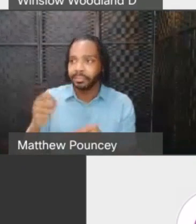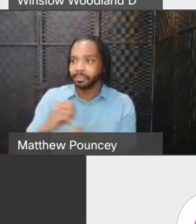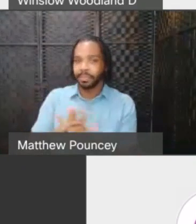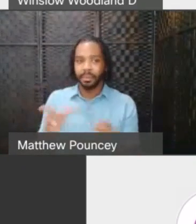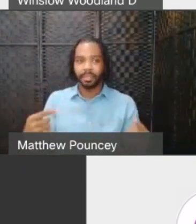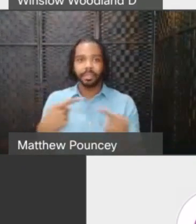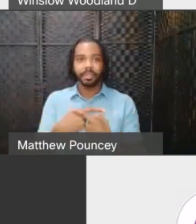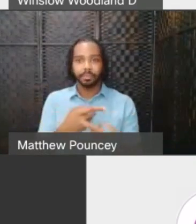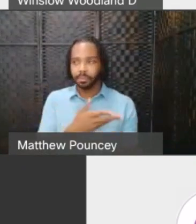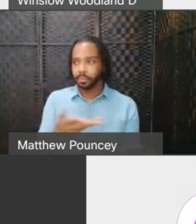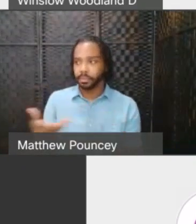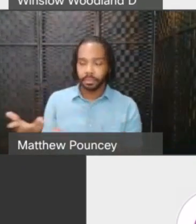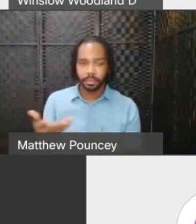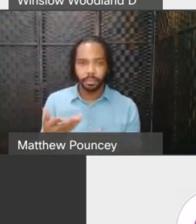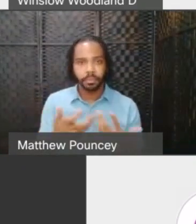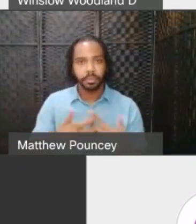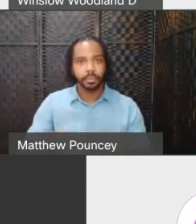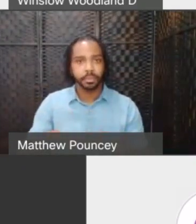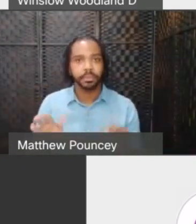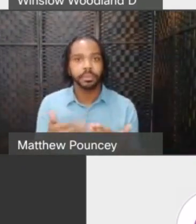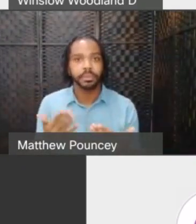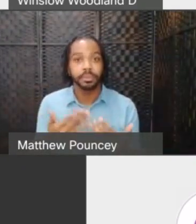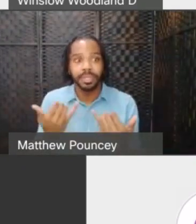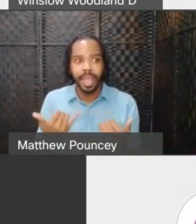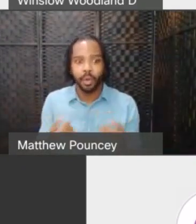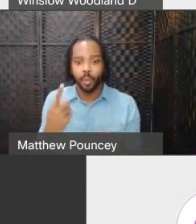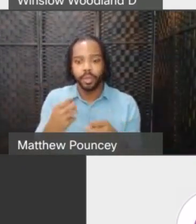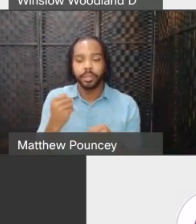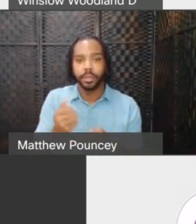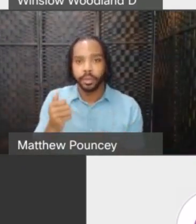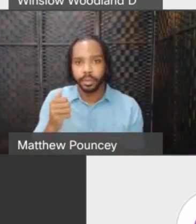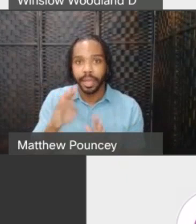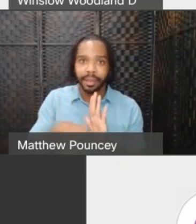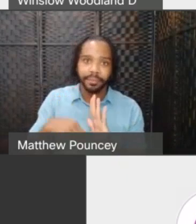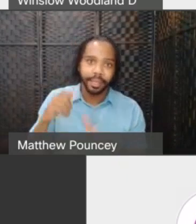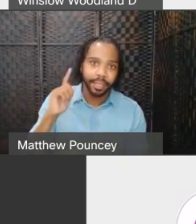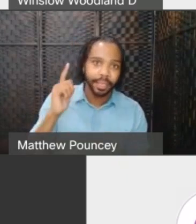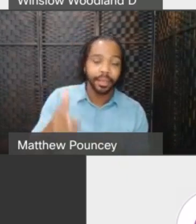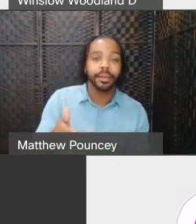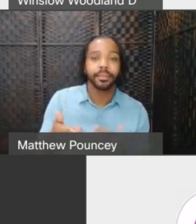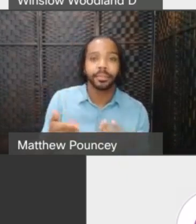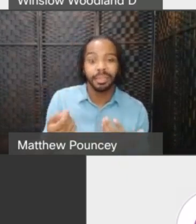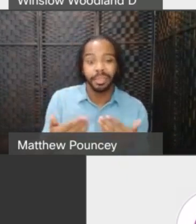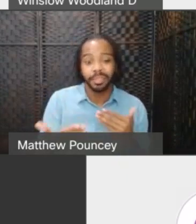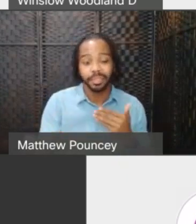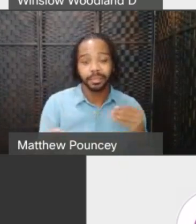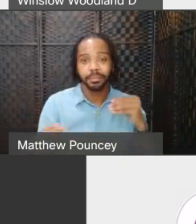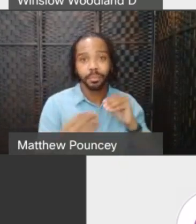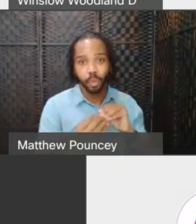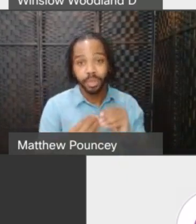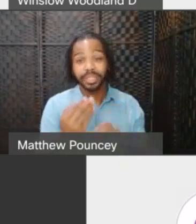pandemic. Now we're here, it is a year and a half later, a little more than that. And some of